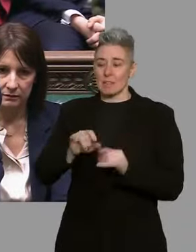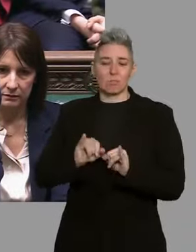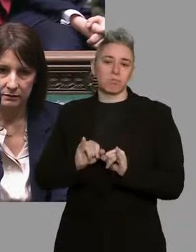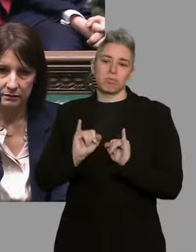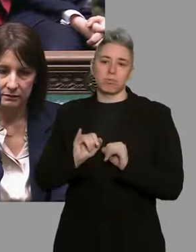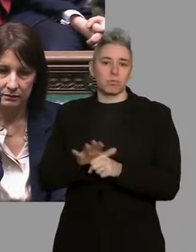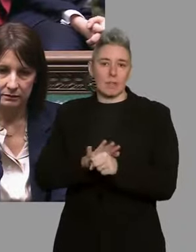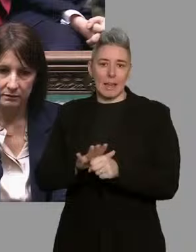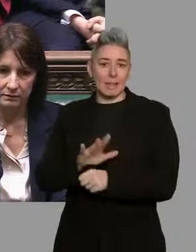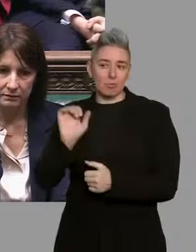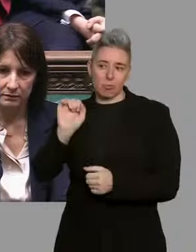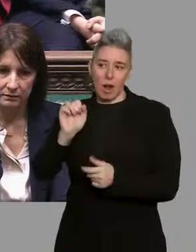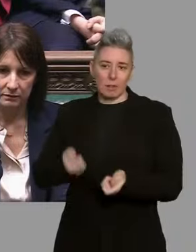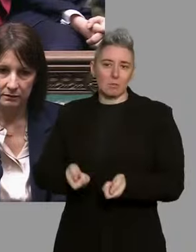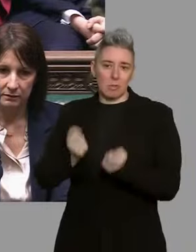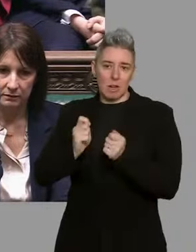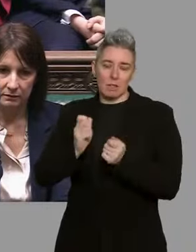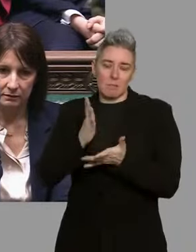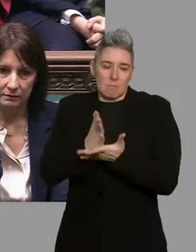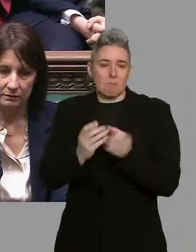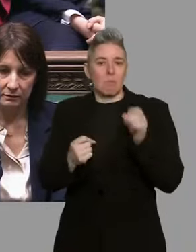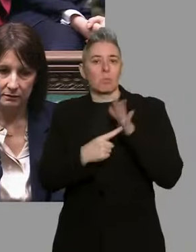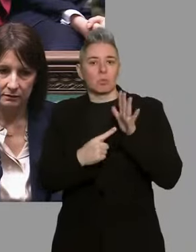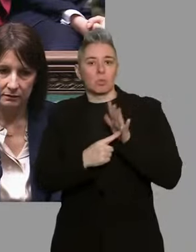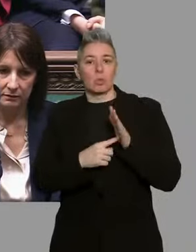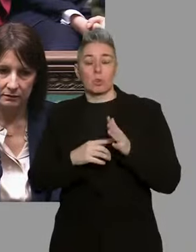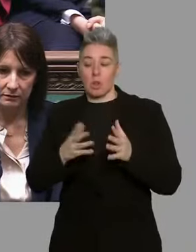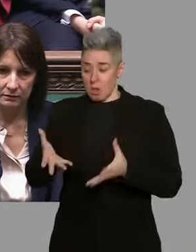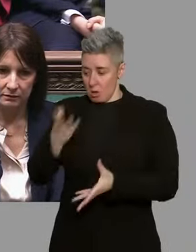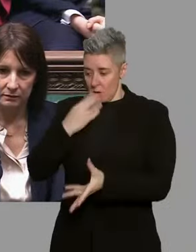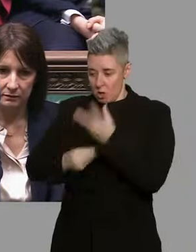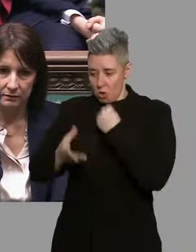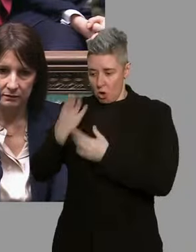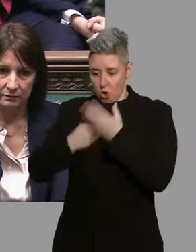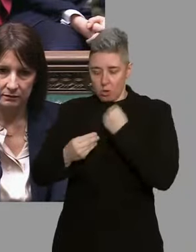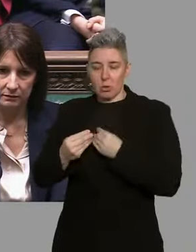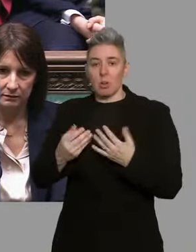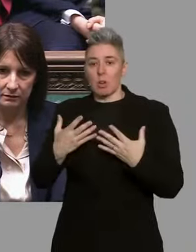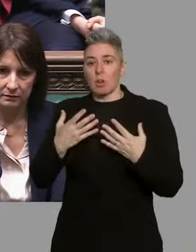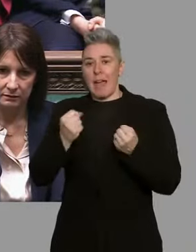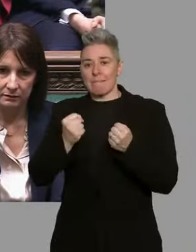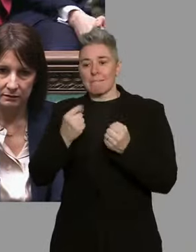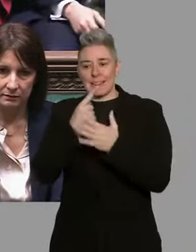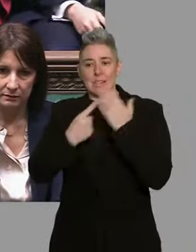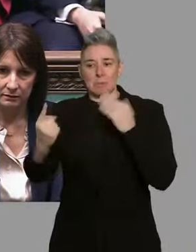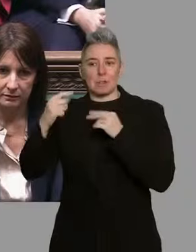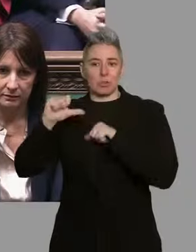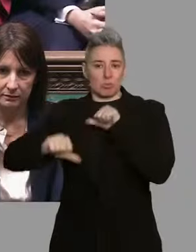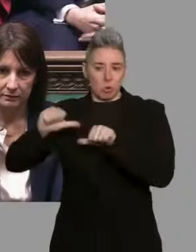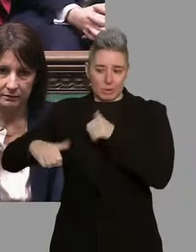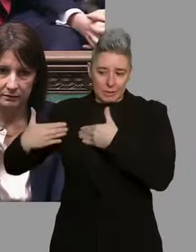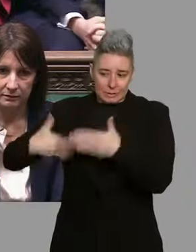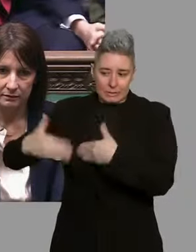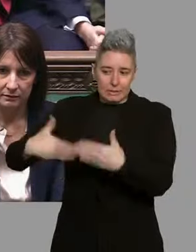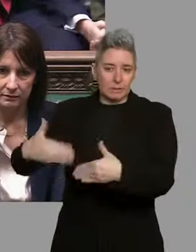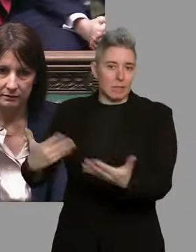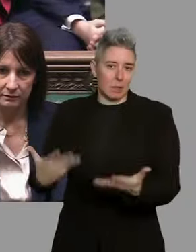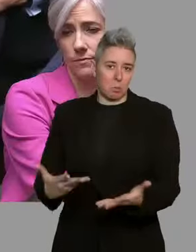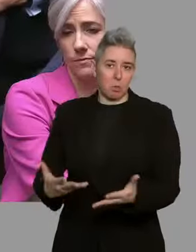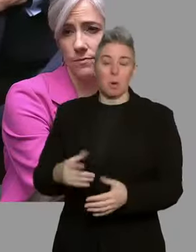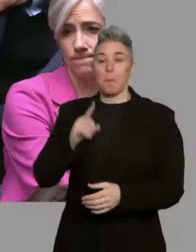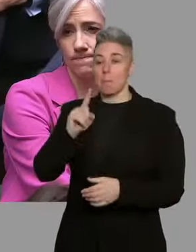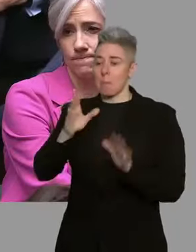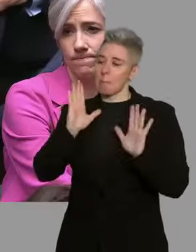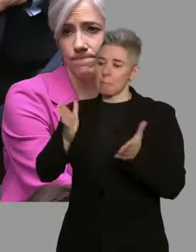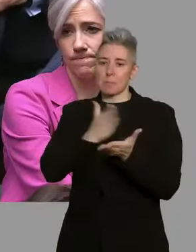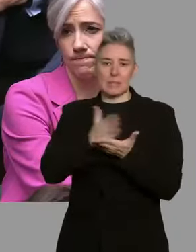all the lessons are learned. There is an independent process going on, but we must be clear about overhauling children's social care to keep